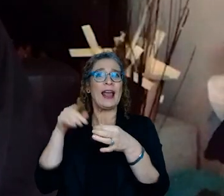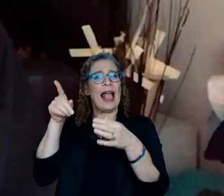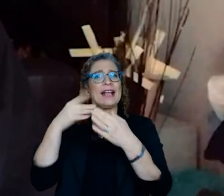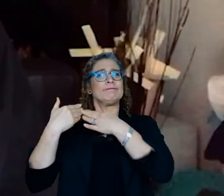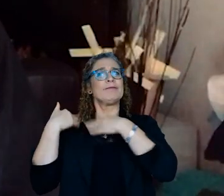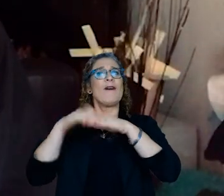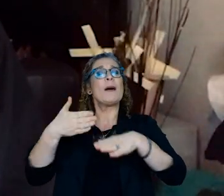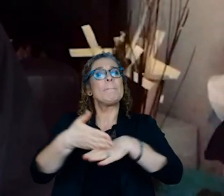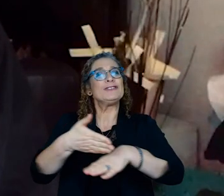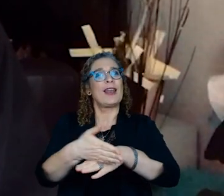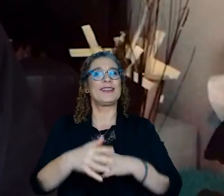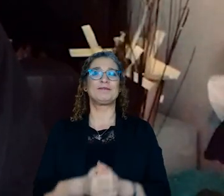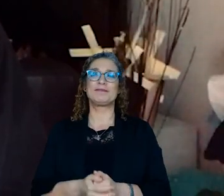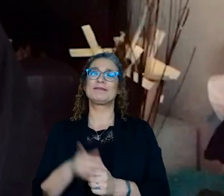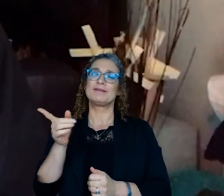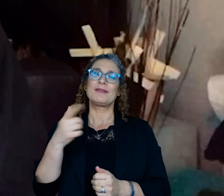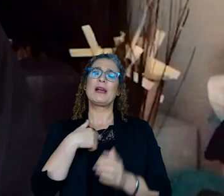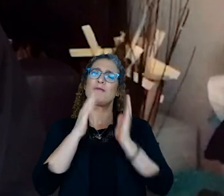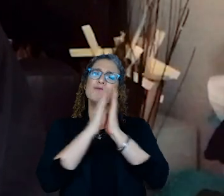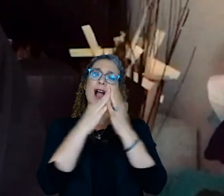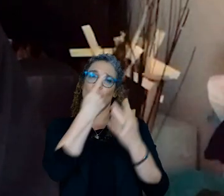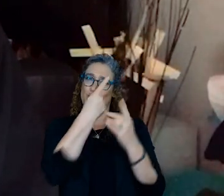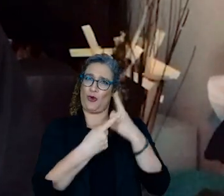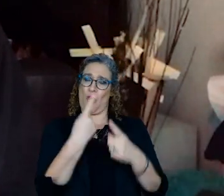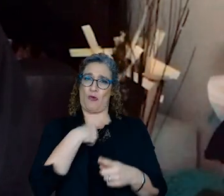Let us pray to God, who alone makes us dwell in safety.